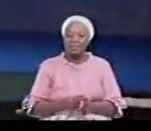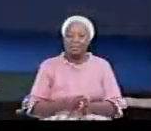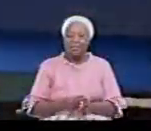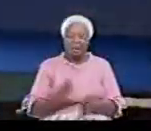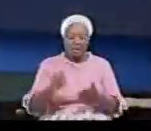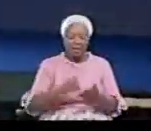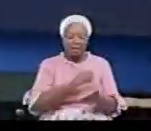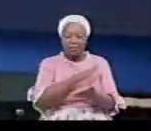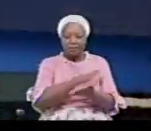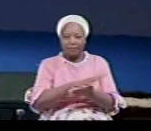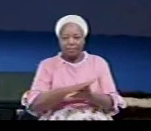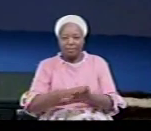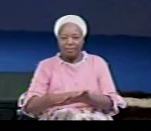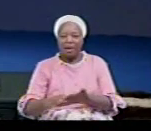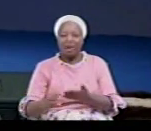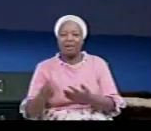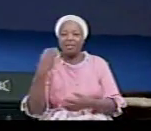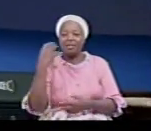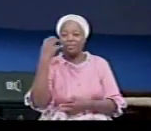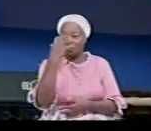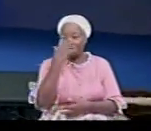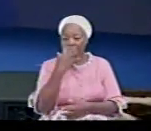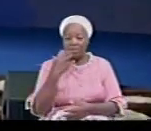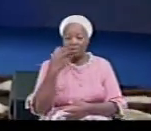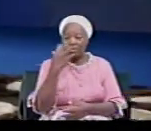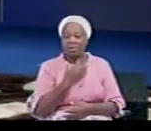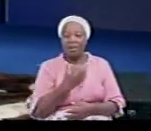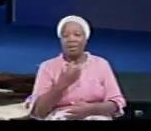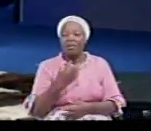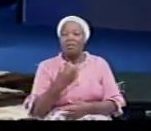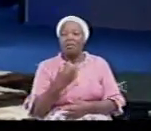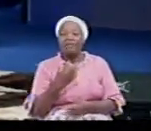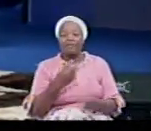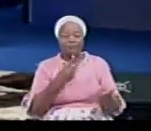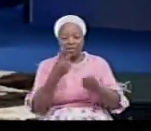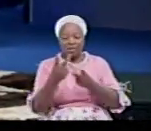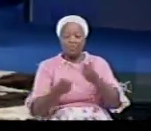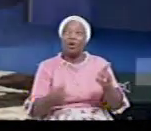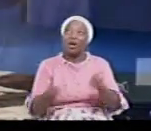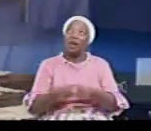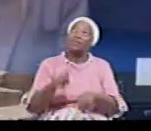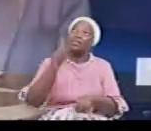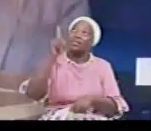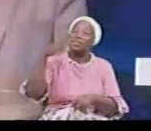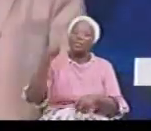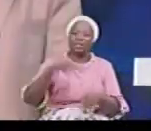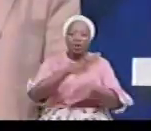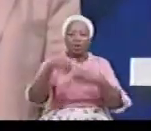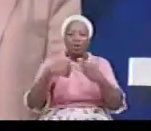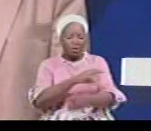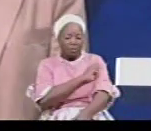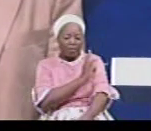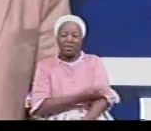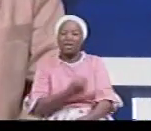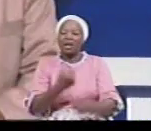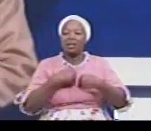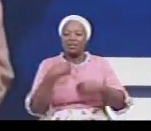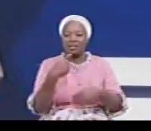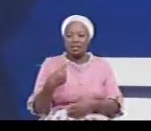Divine, spectacular visitation, as he, the Almighty, has said.